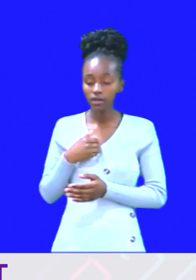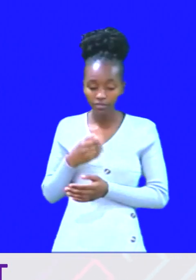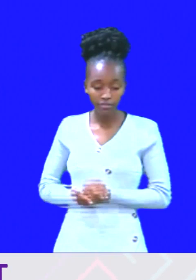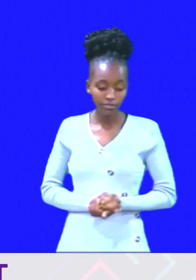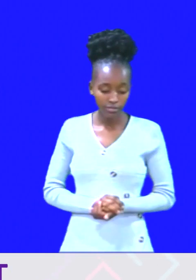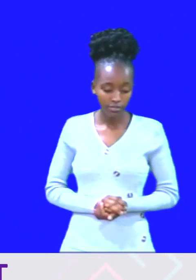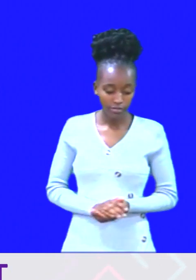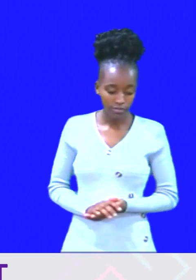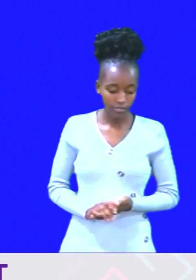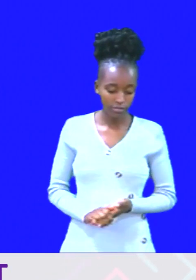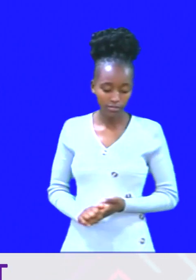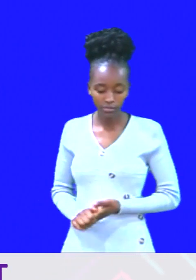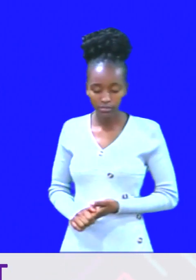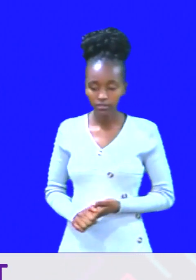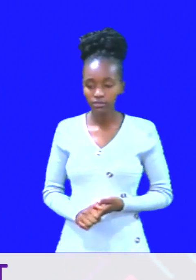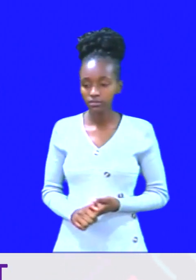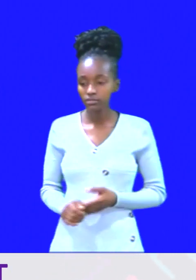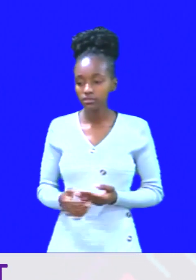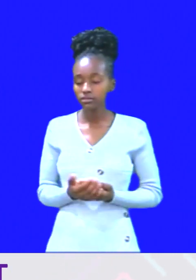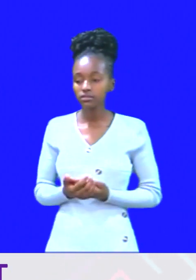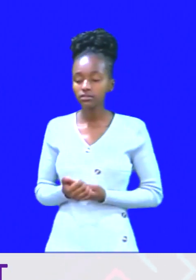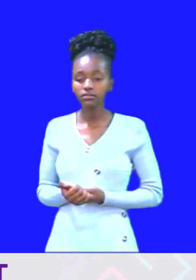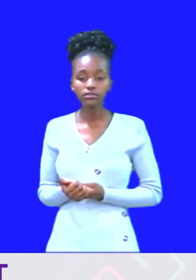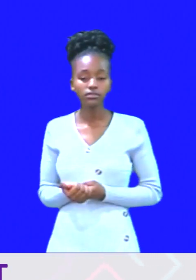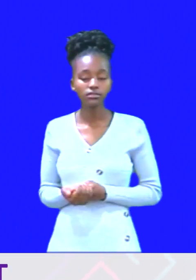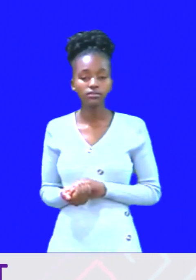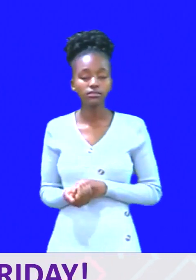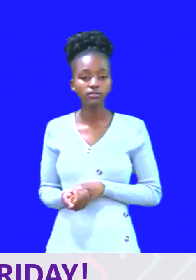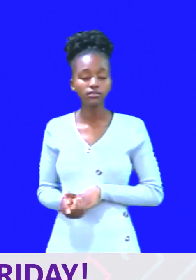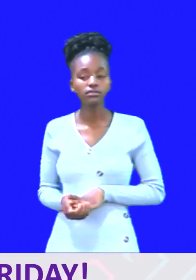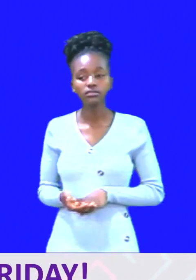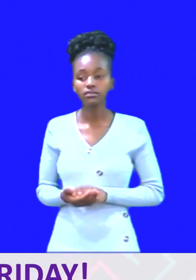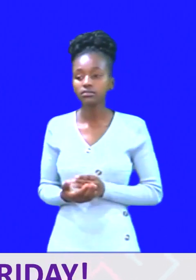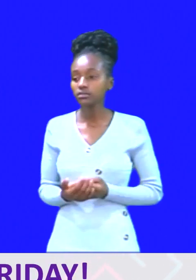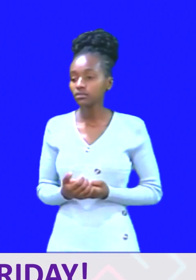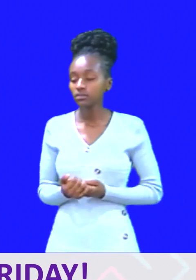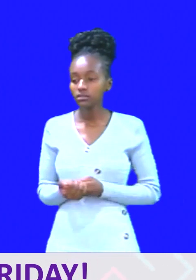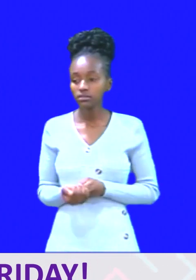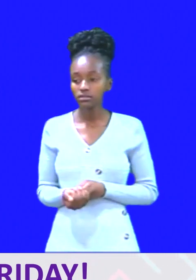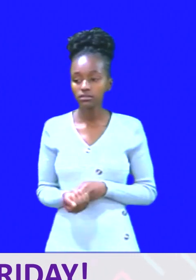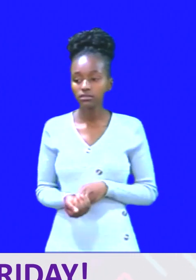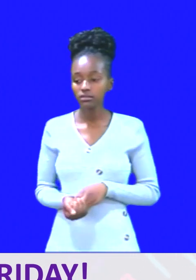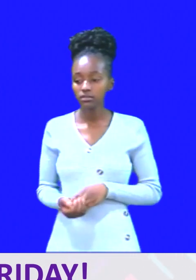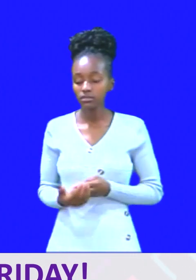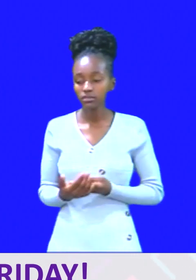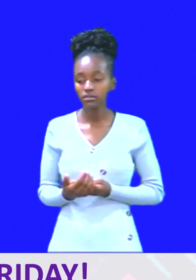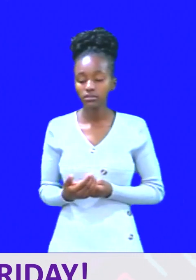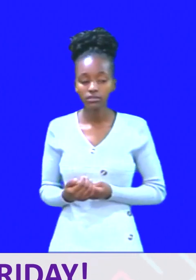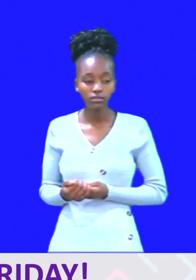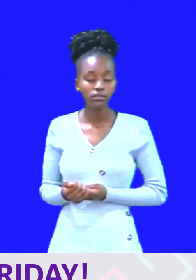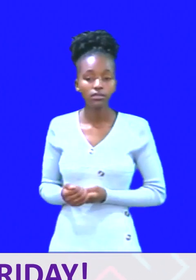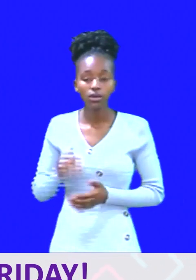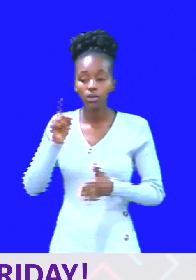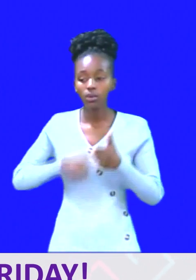zangu? Niulize, umesho then takuuliza yako. Sawa. Aya, kuna ingine, what is